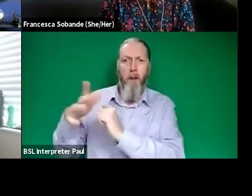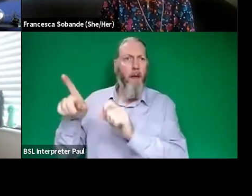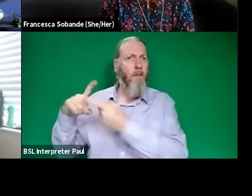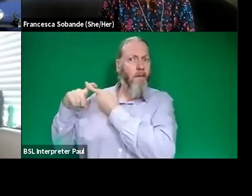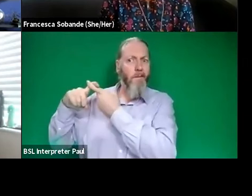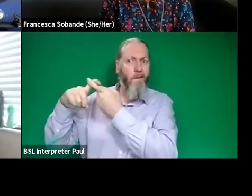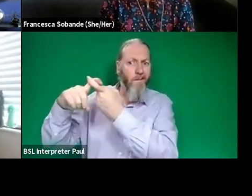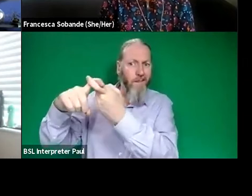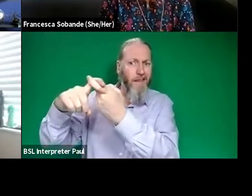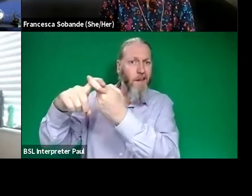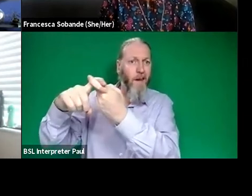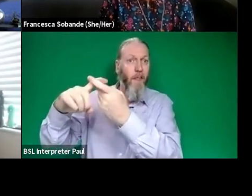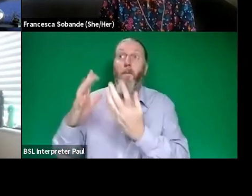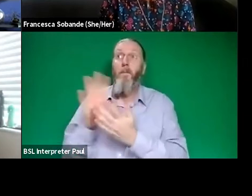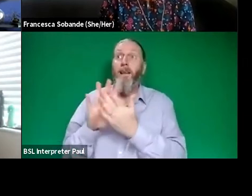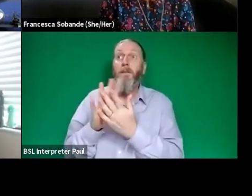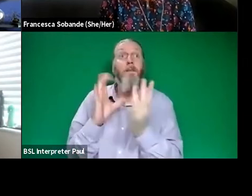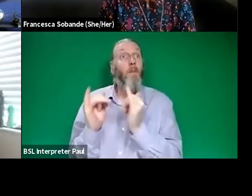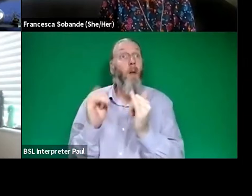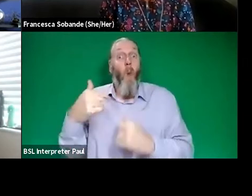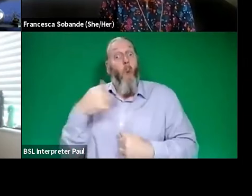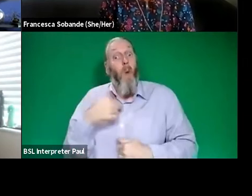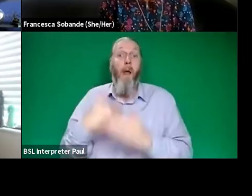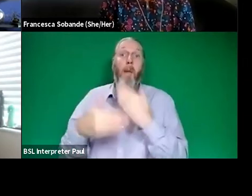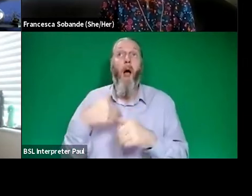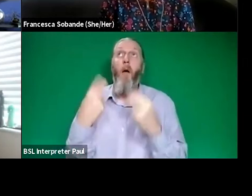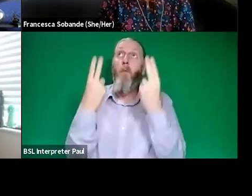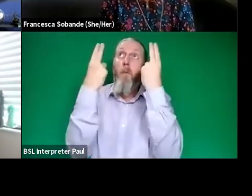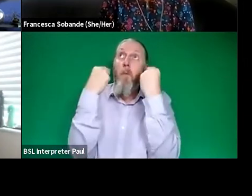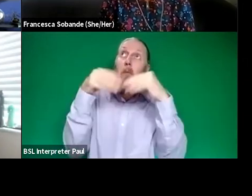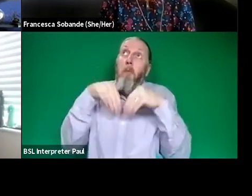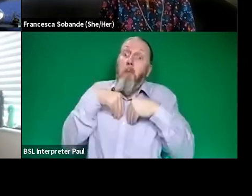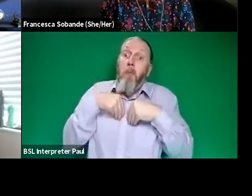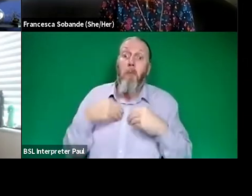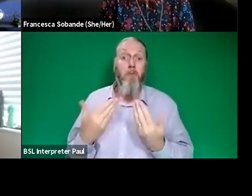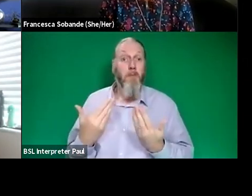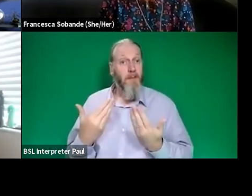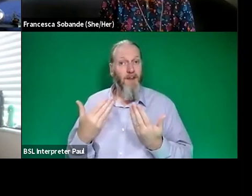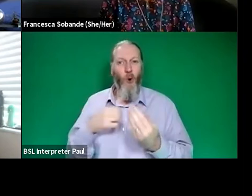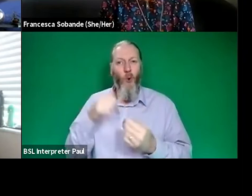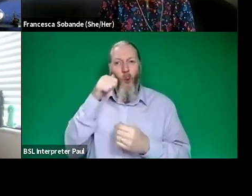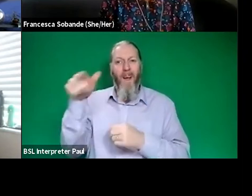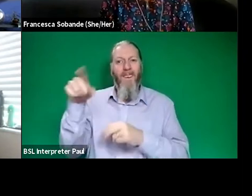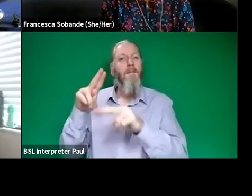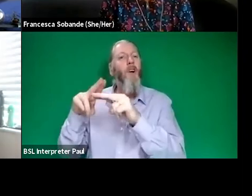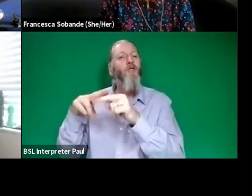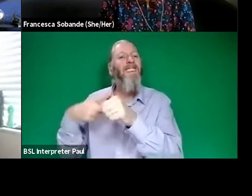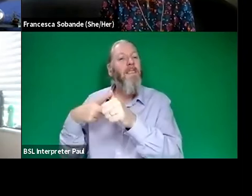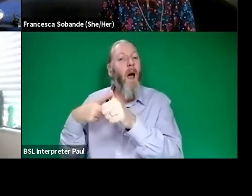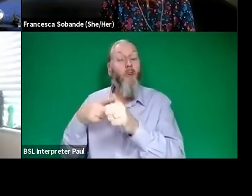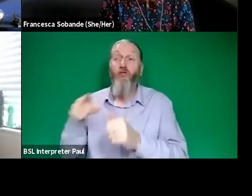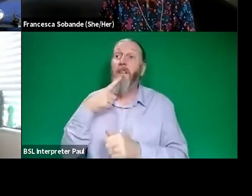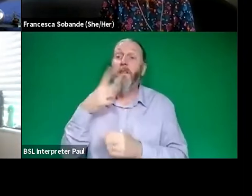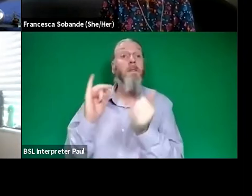also in some instances succumb to it, right? And I'm thinking here of Francesca saying, almost sometimes accepting our oppression passively and